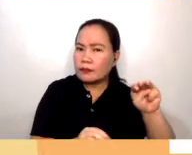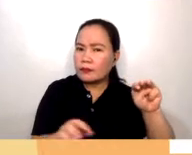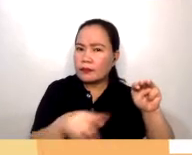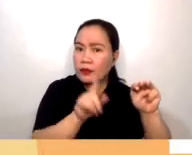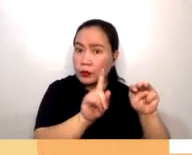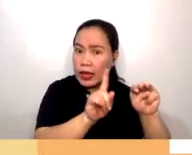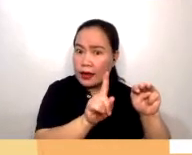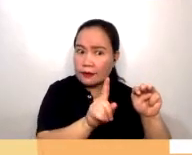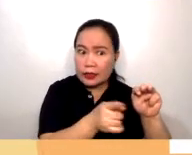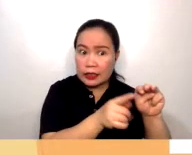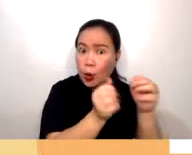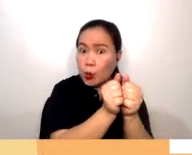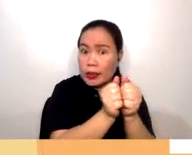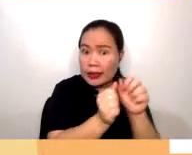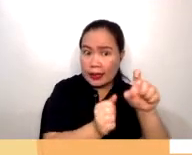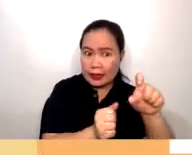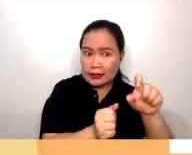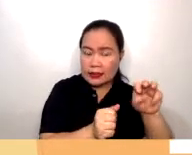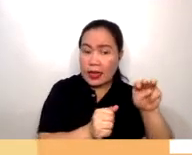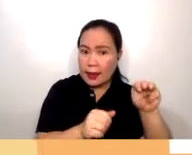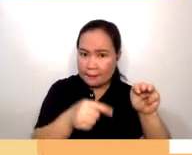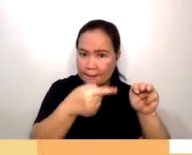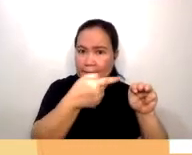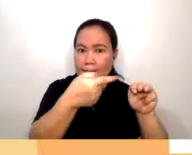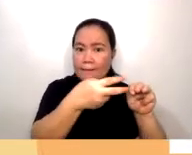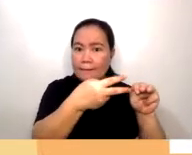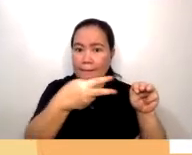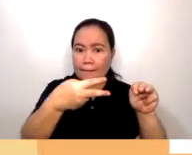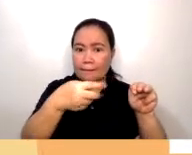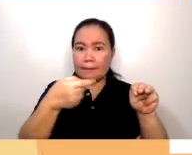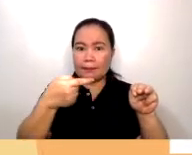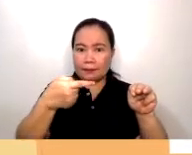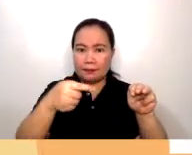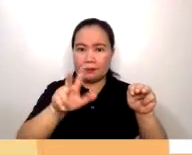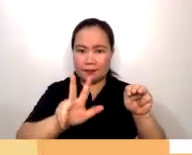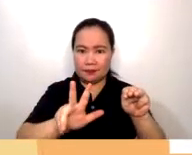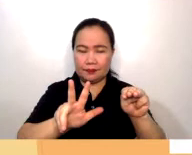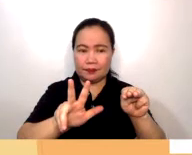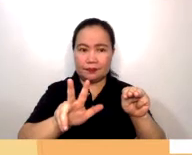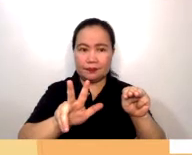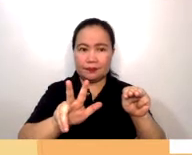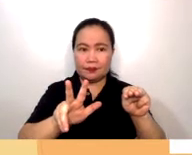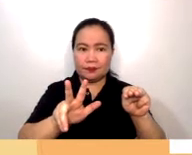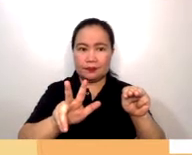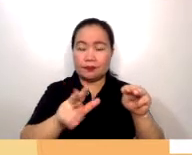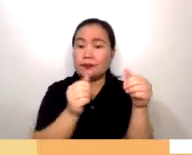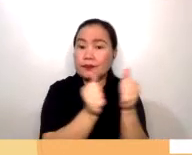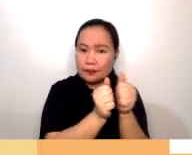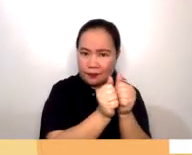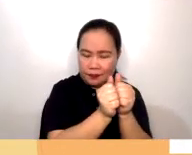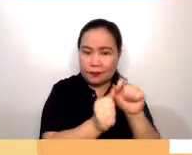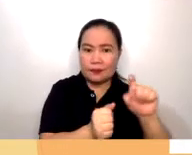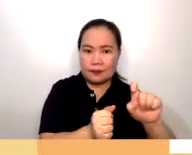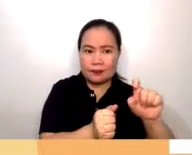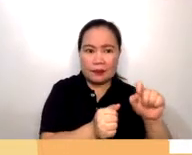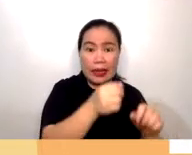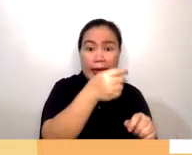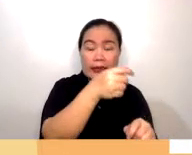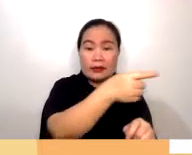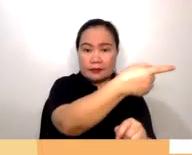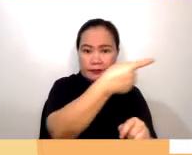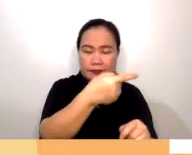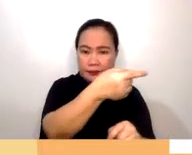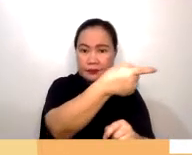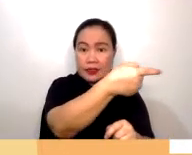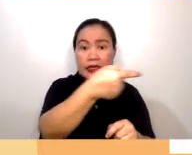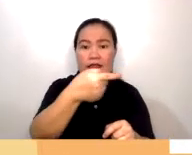to determine the slope. The slope is equal to negative 3. So, yun yung katabi ng x. So, we have